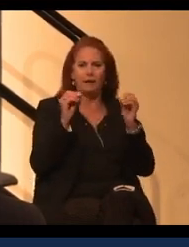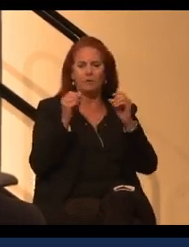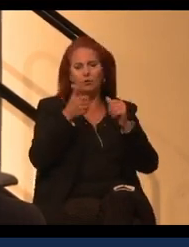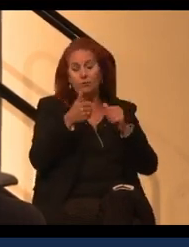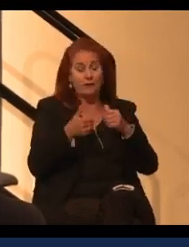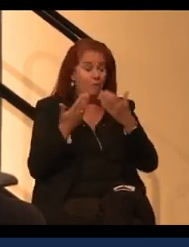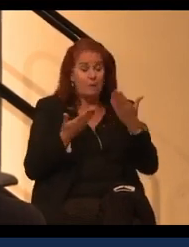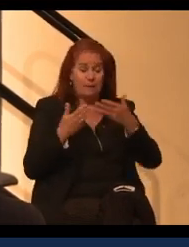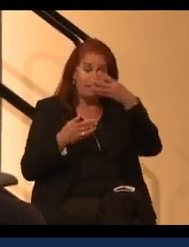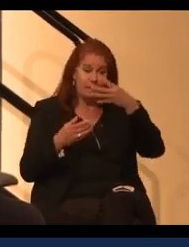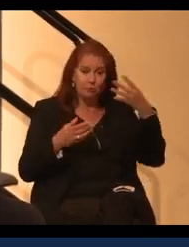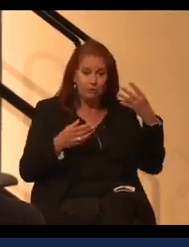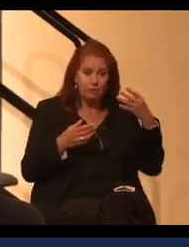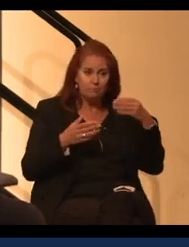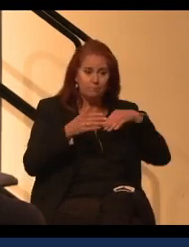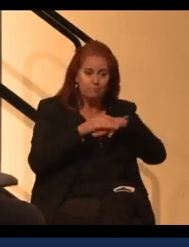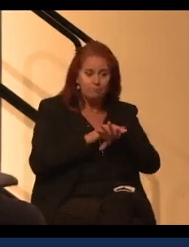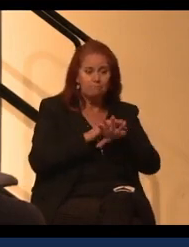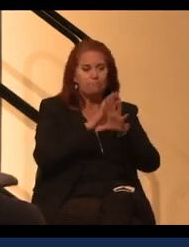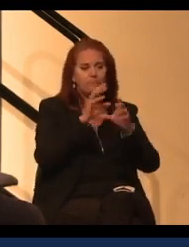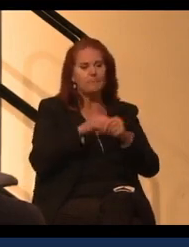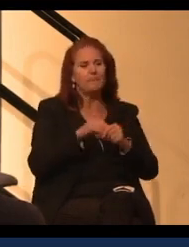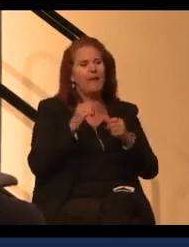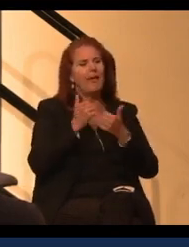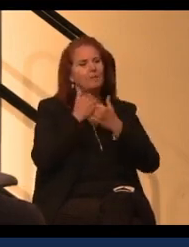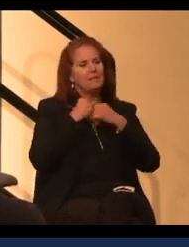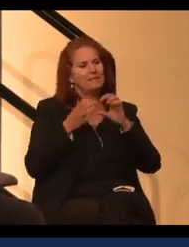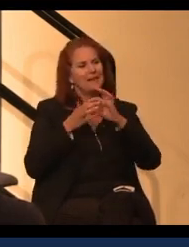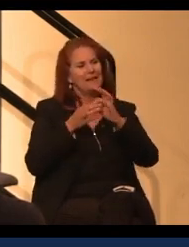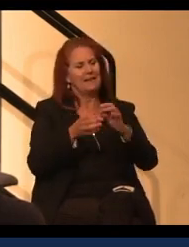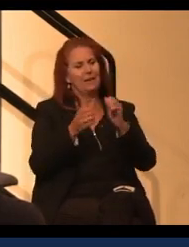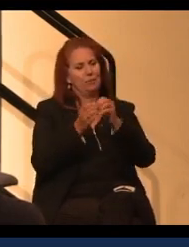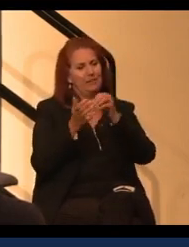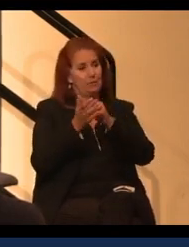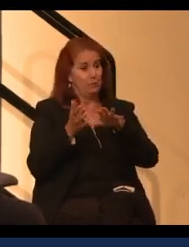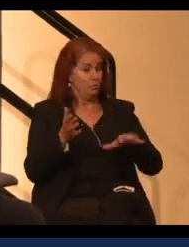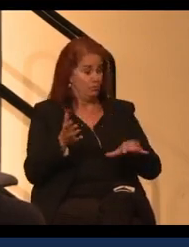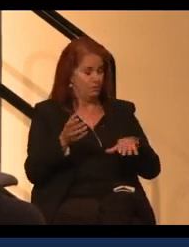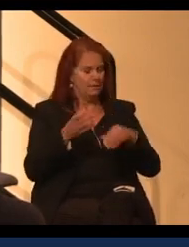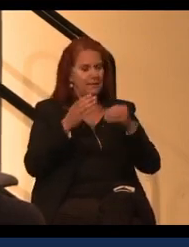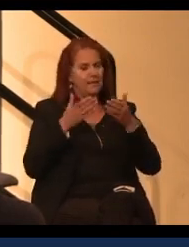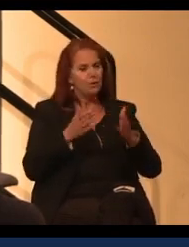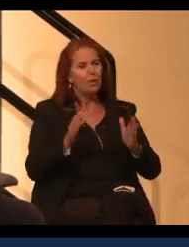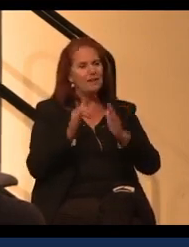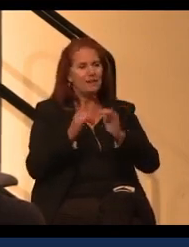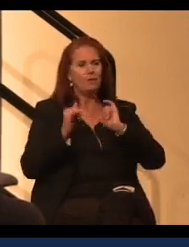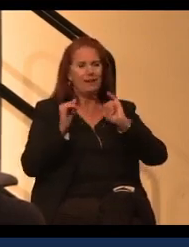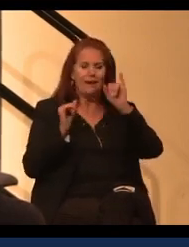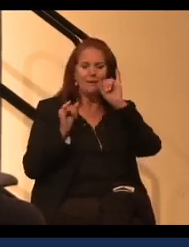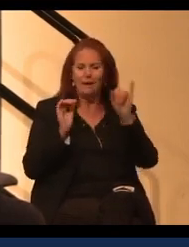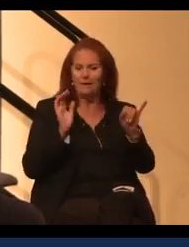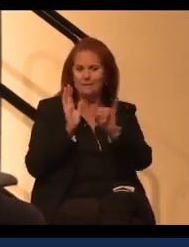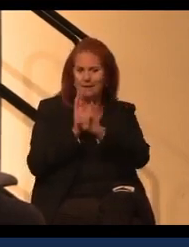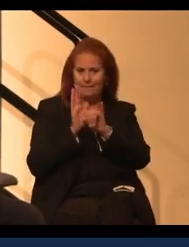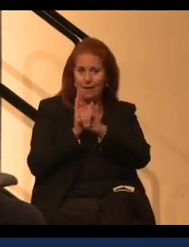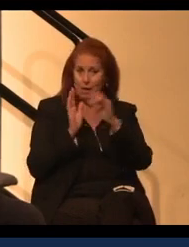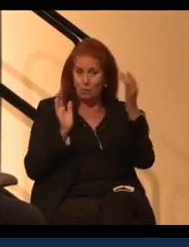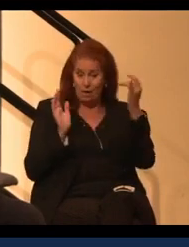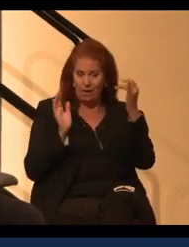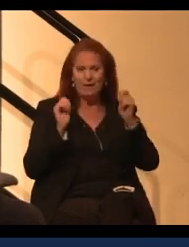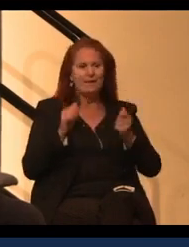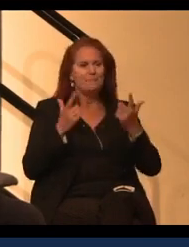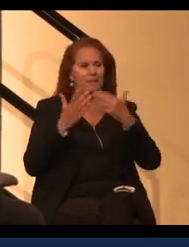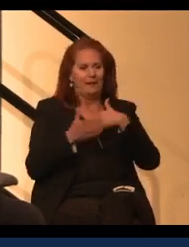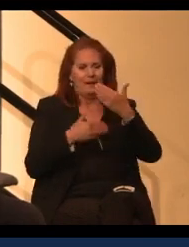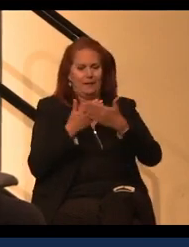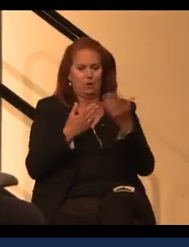immigrant. That also helps us connect with these students and ways that we can identify. Because we can spend the